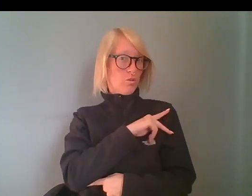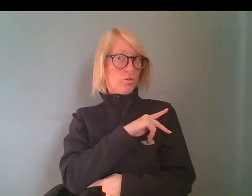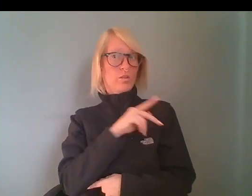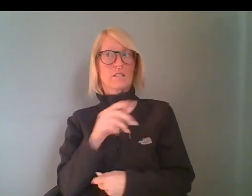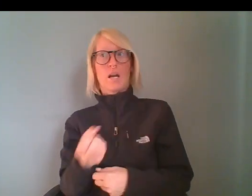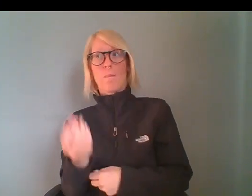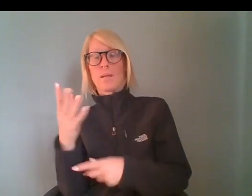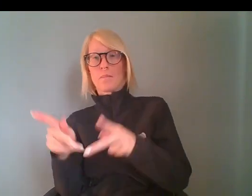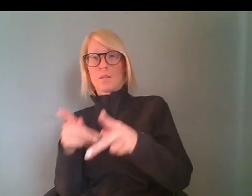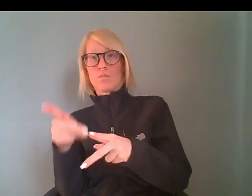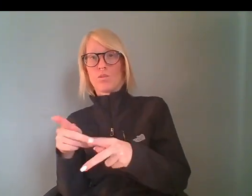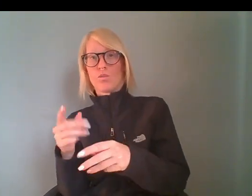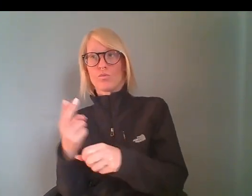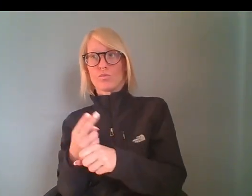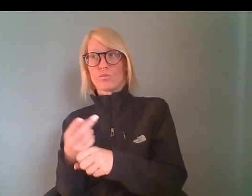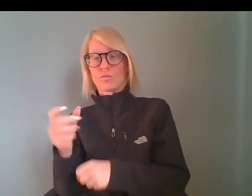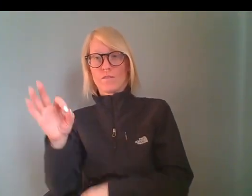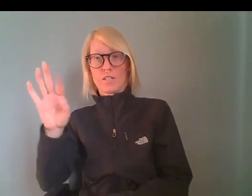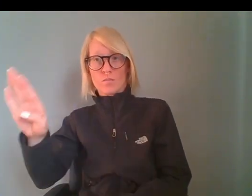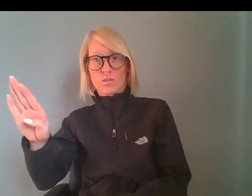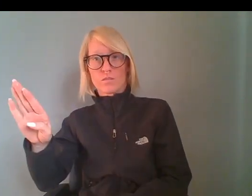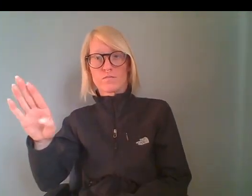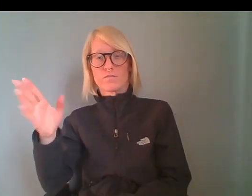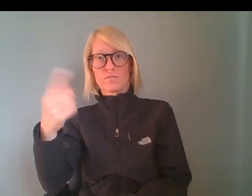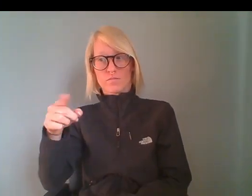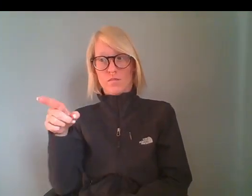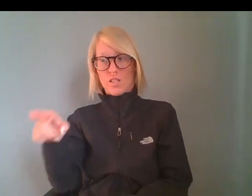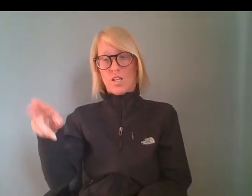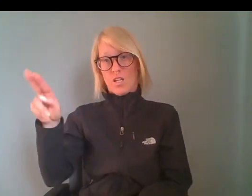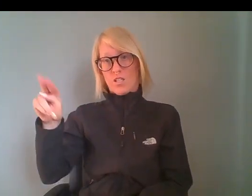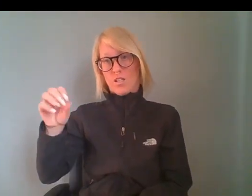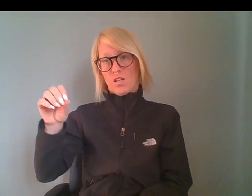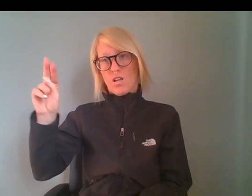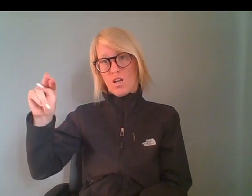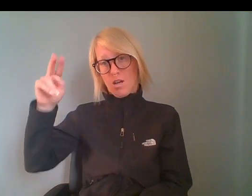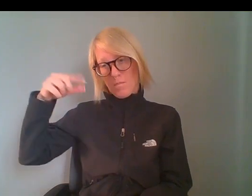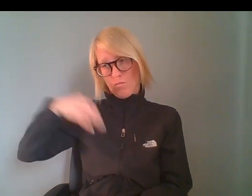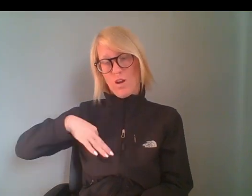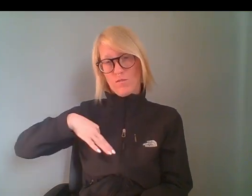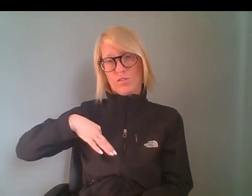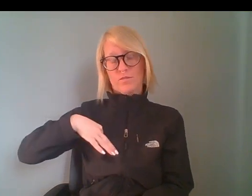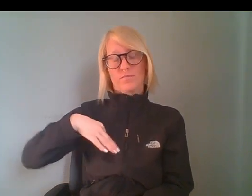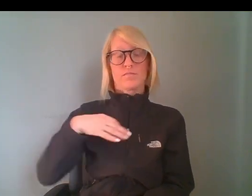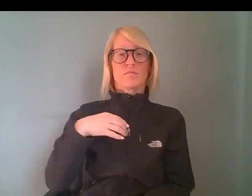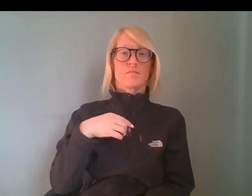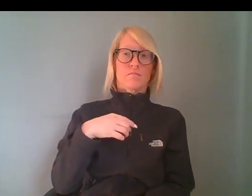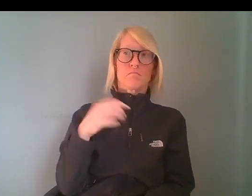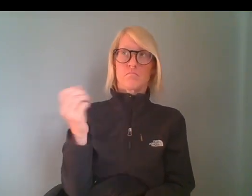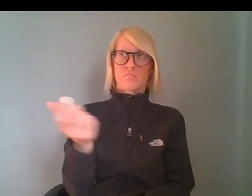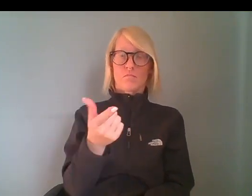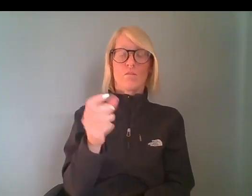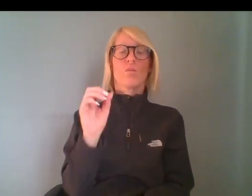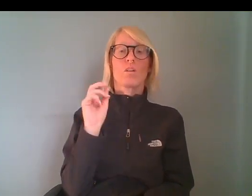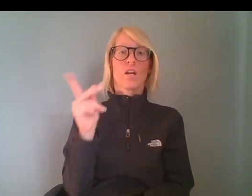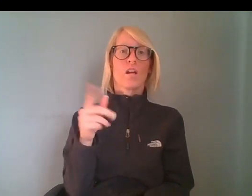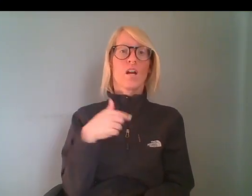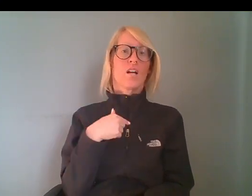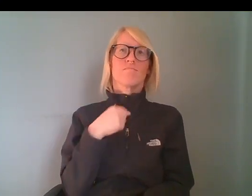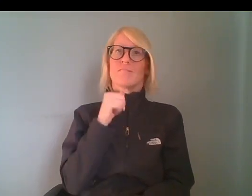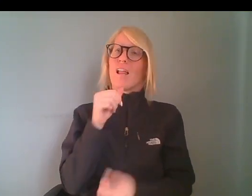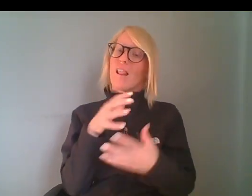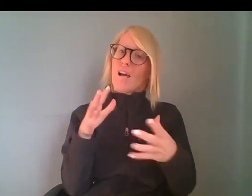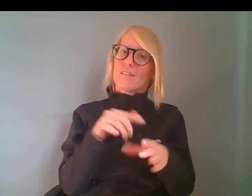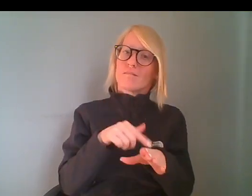nonprofit? Quite a few too. Okay. I won't spend too much time on Facebook, but as you know, Facebook, social